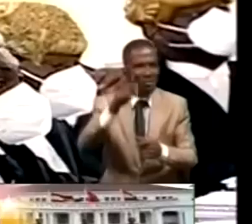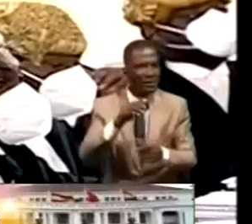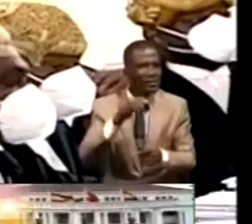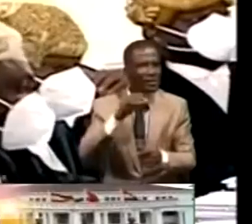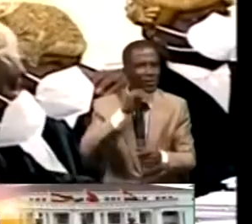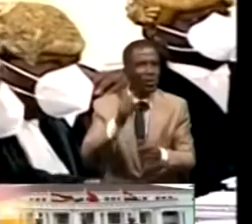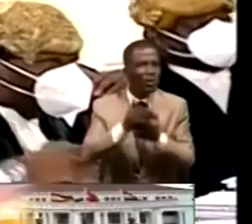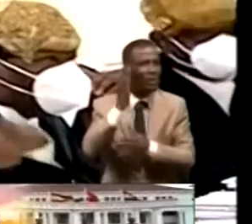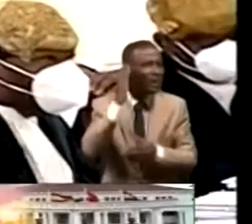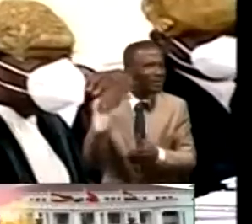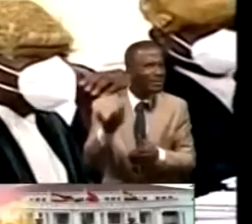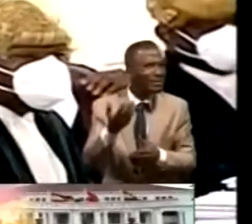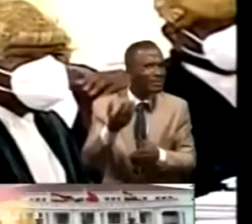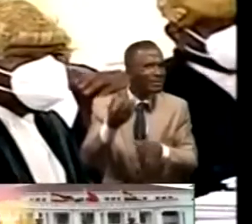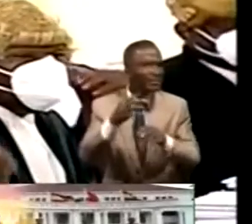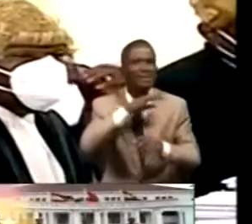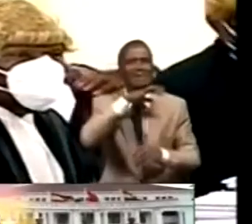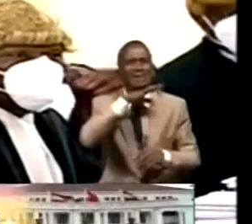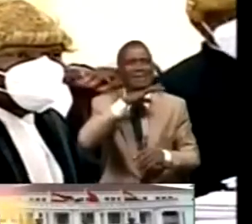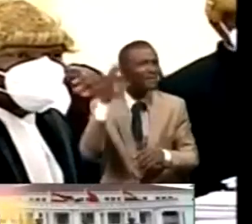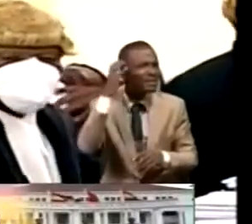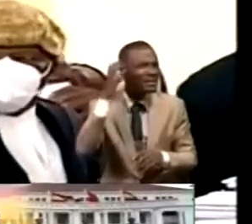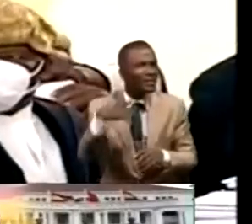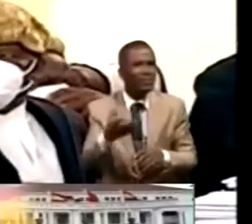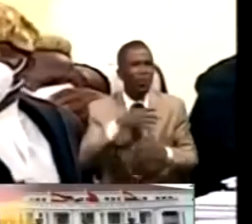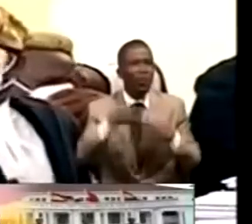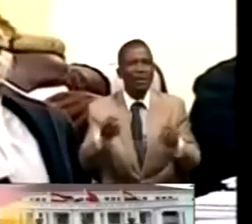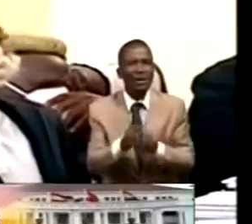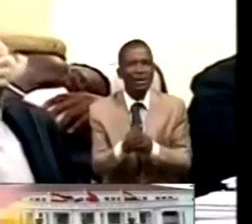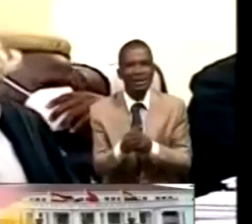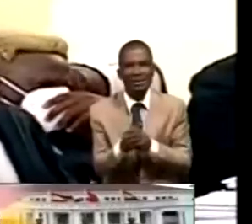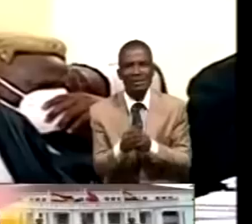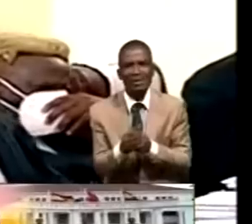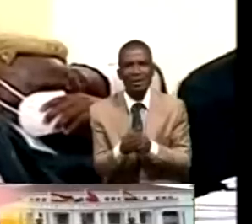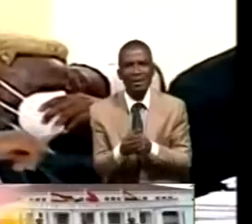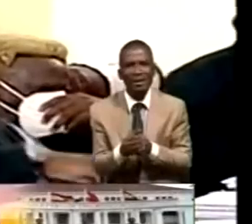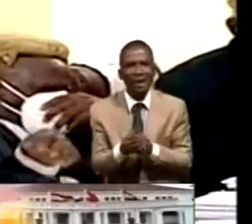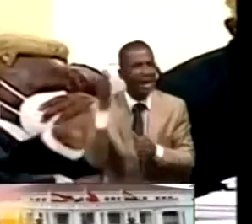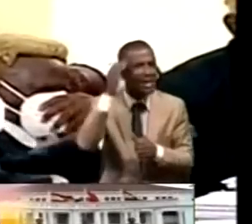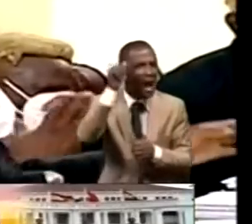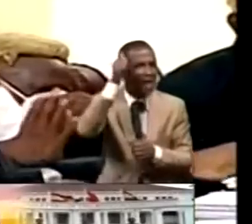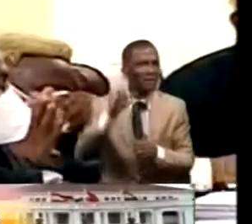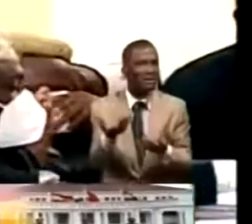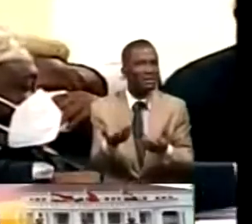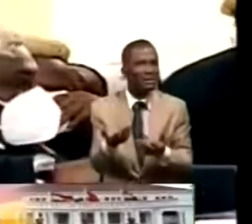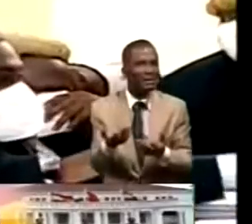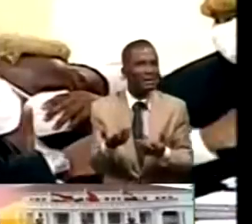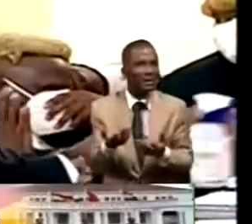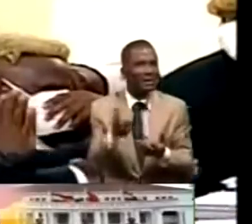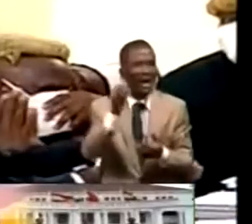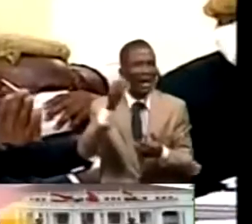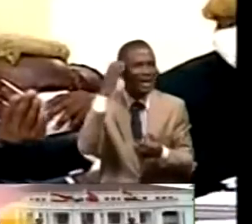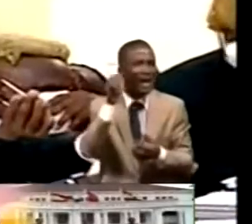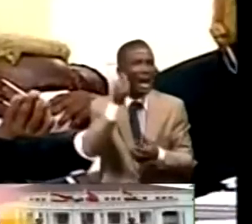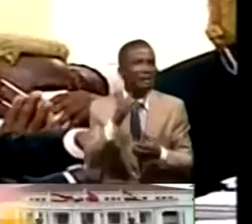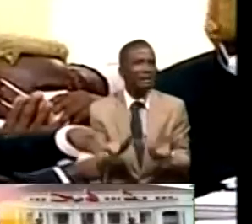why I said who. I didn't hear party. I heard NDC party. Order in court, please. Order.